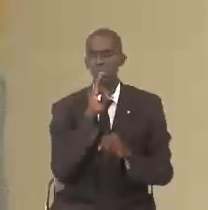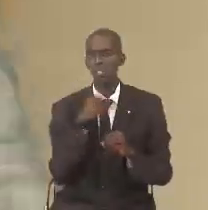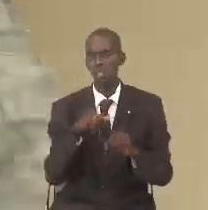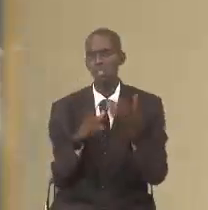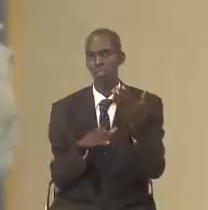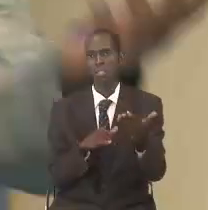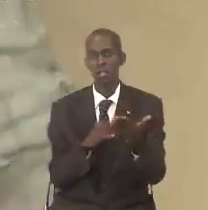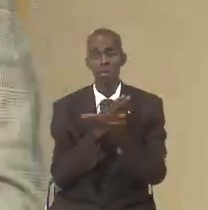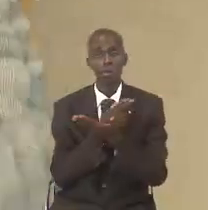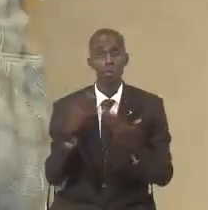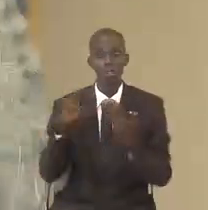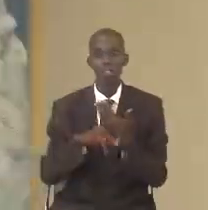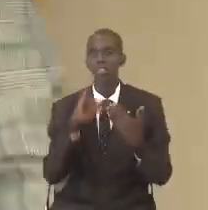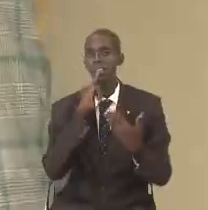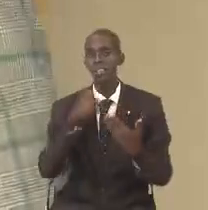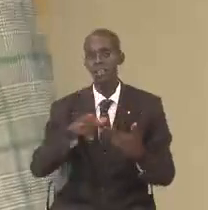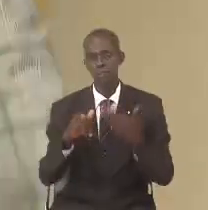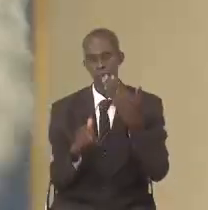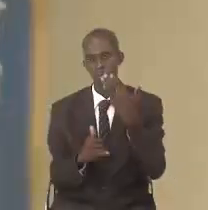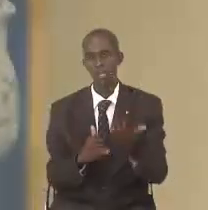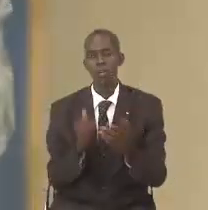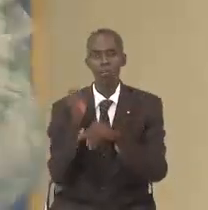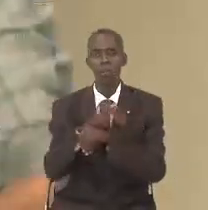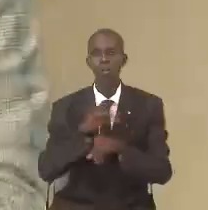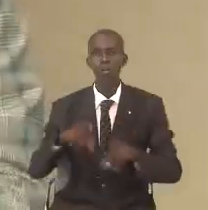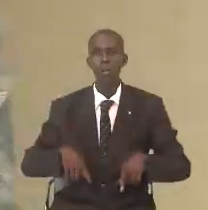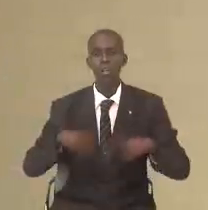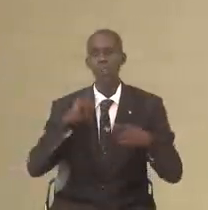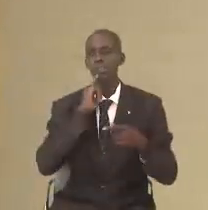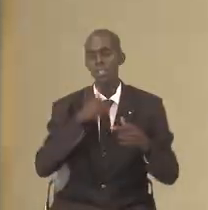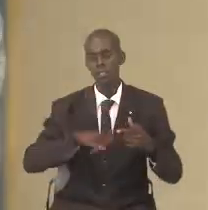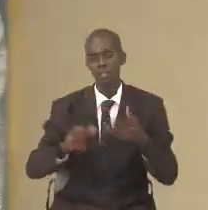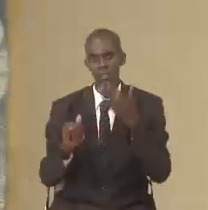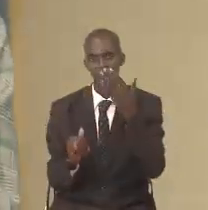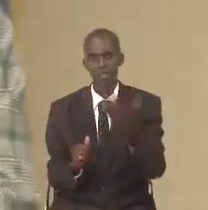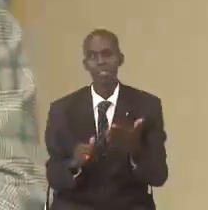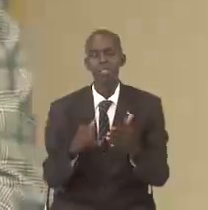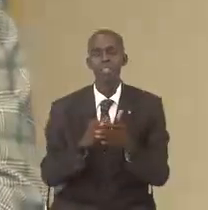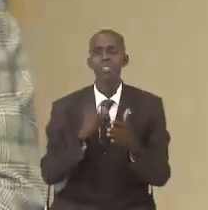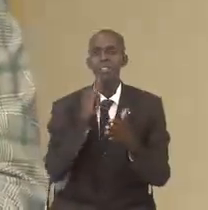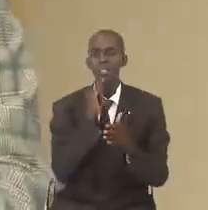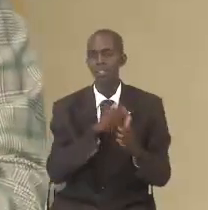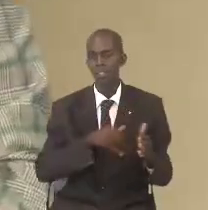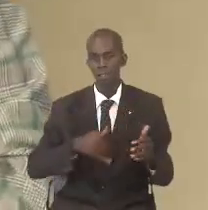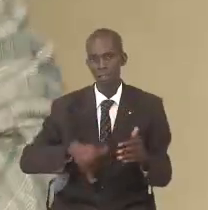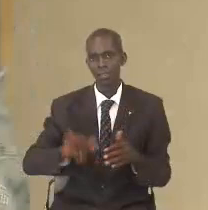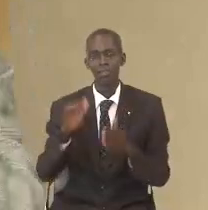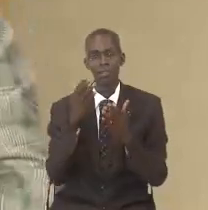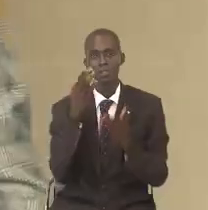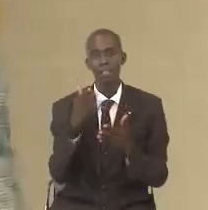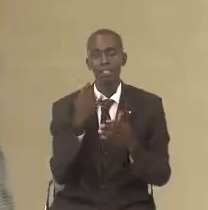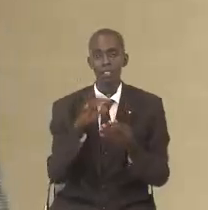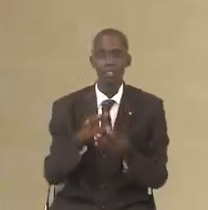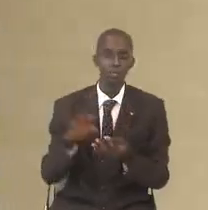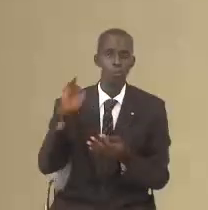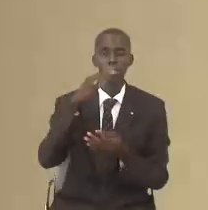Holiness is still available. The overcoming life is still available. The spirit and the power and the vigilance